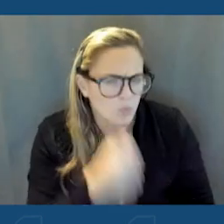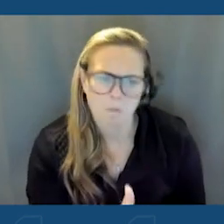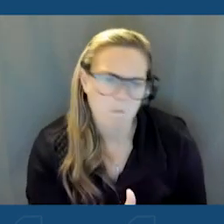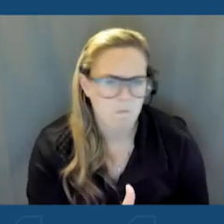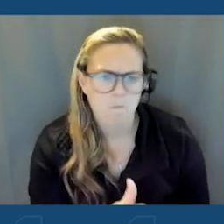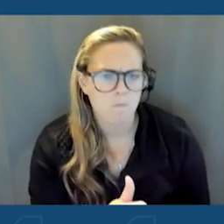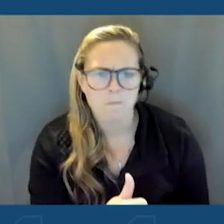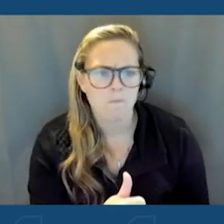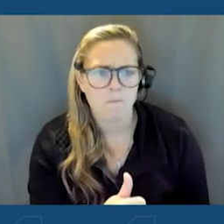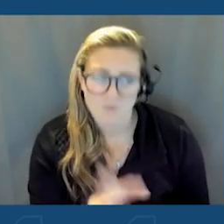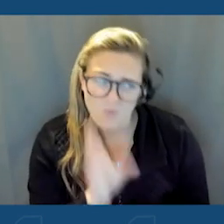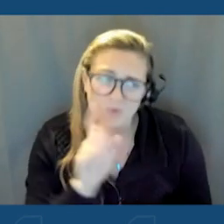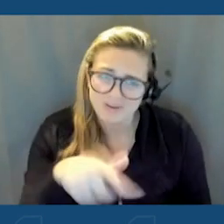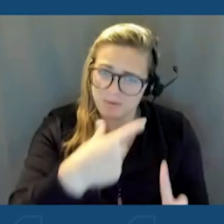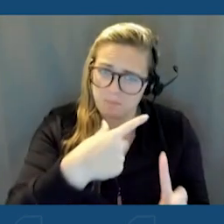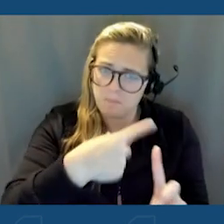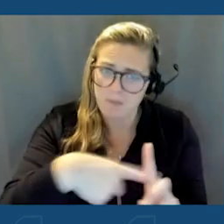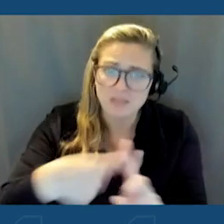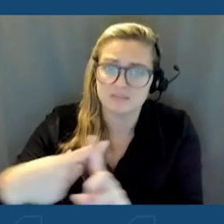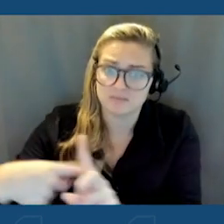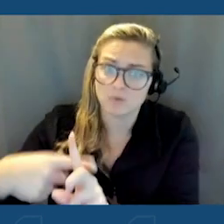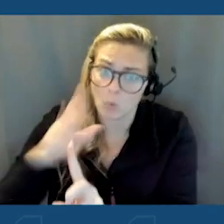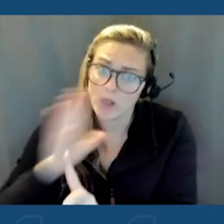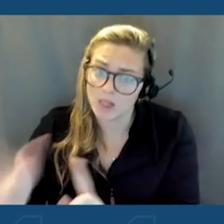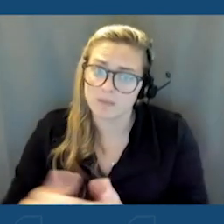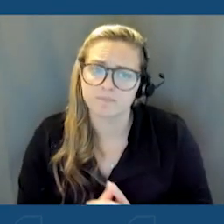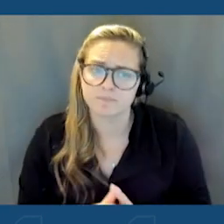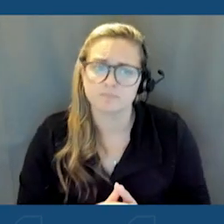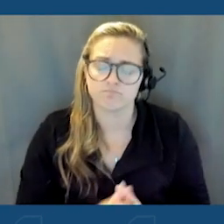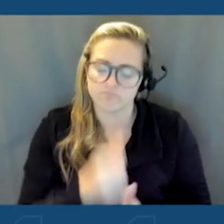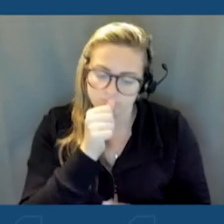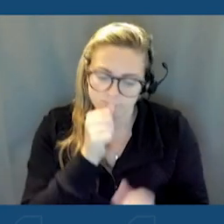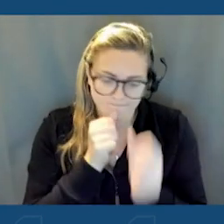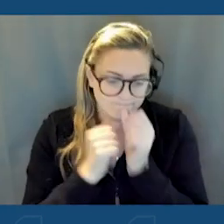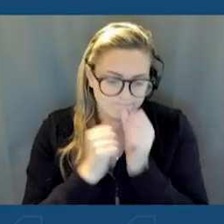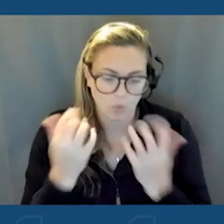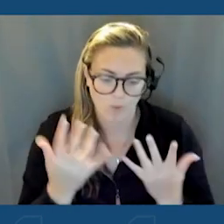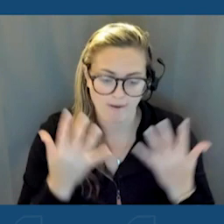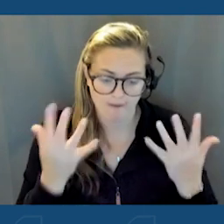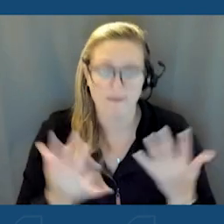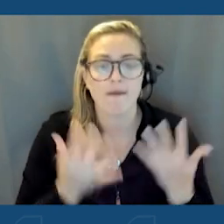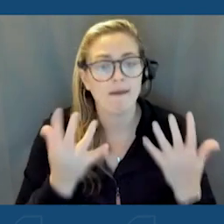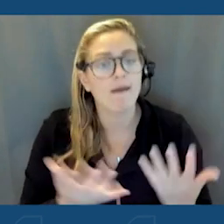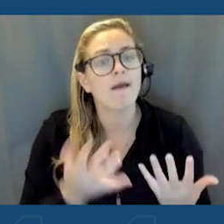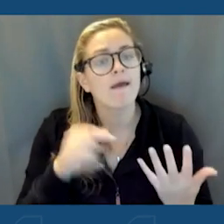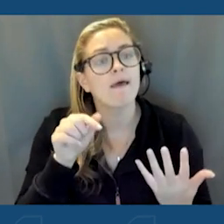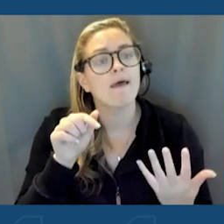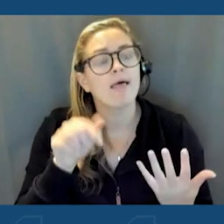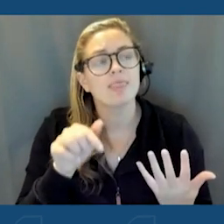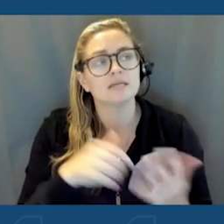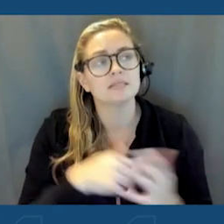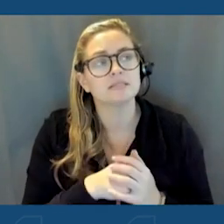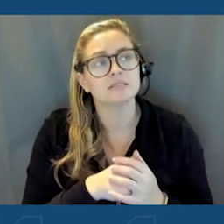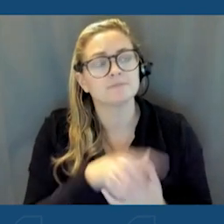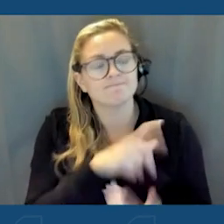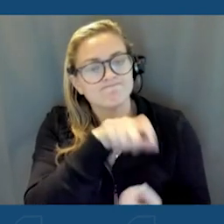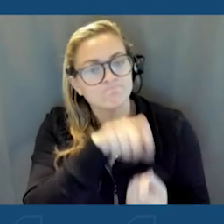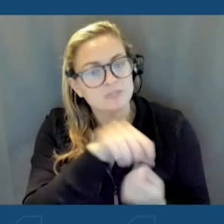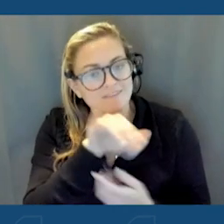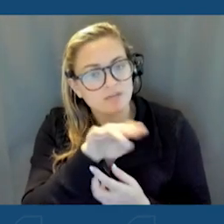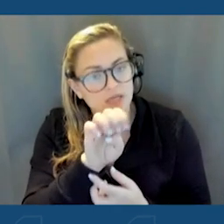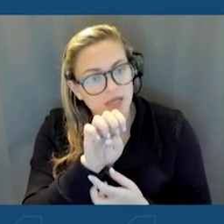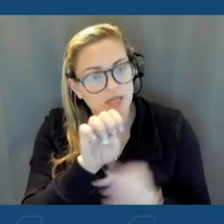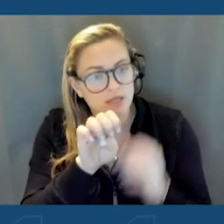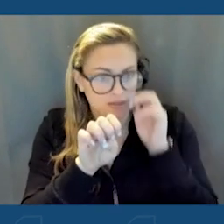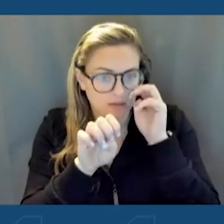not minutes, and she's been patient. And so it's gives this particular case gives